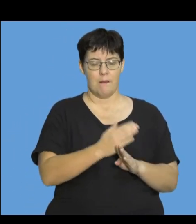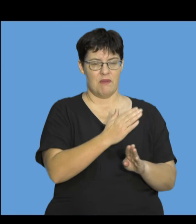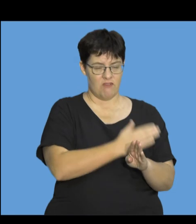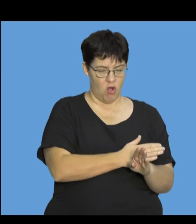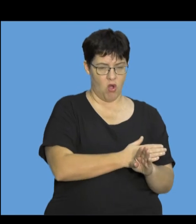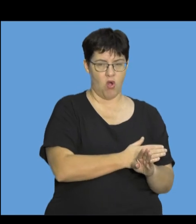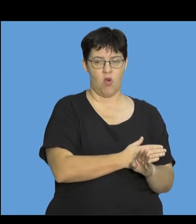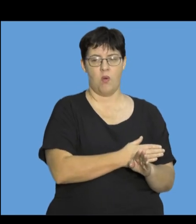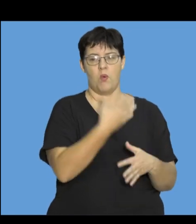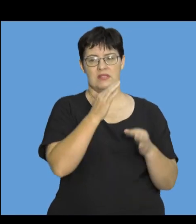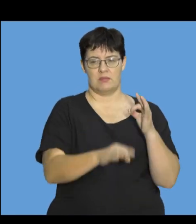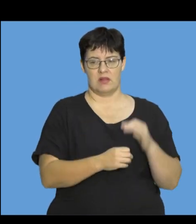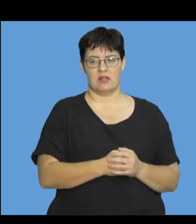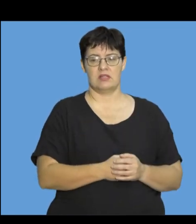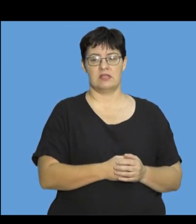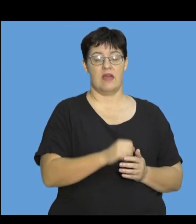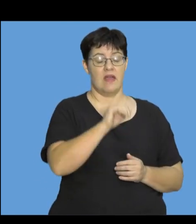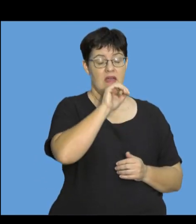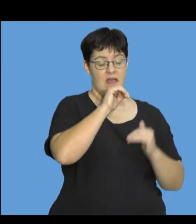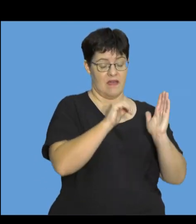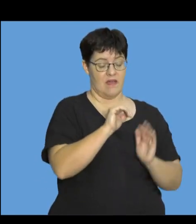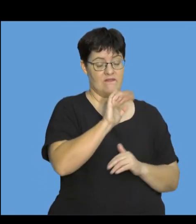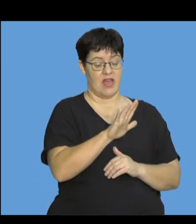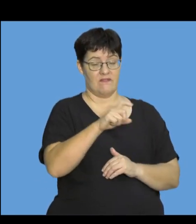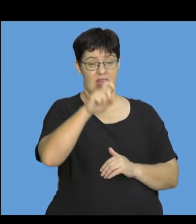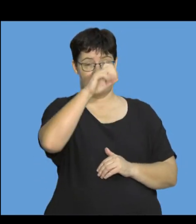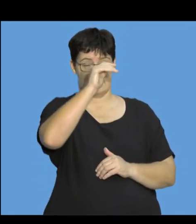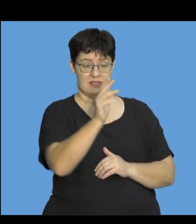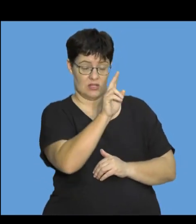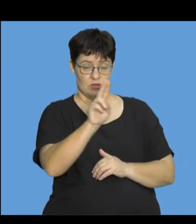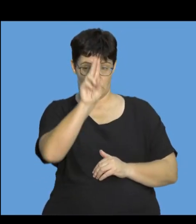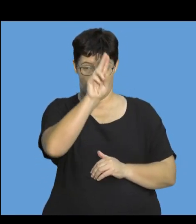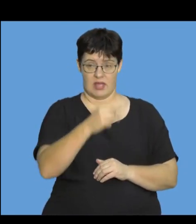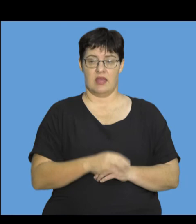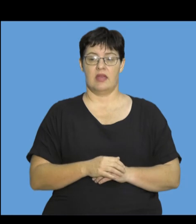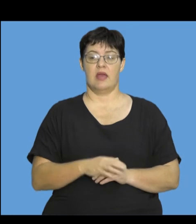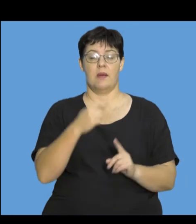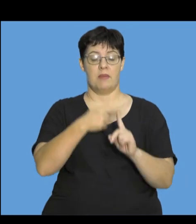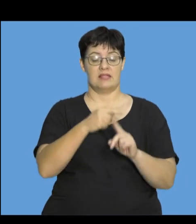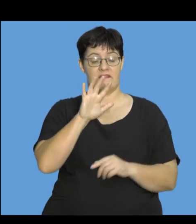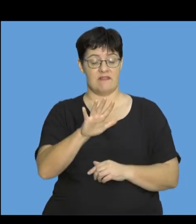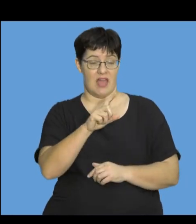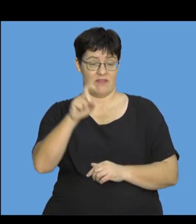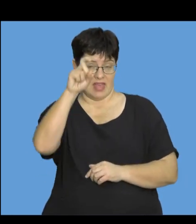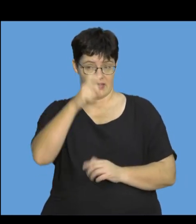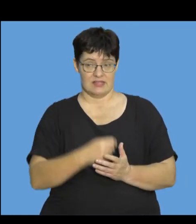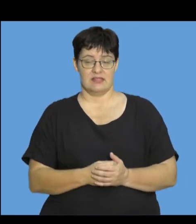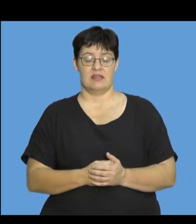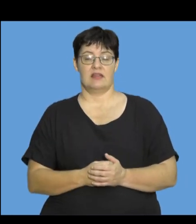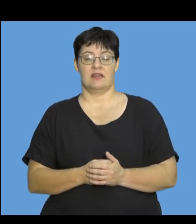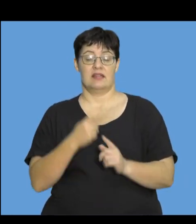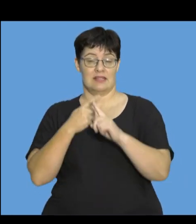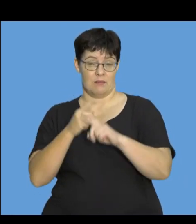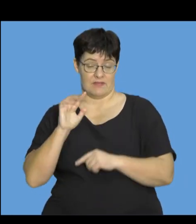for you quickly before we can simplify it, squared, and then plus 5 to the exponent of